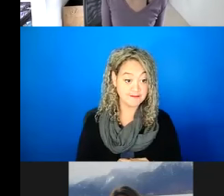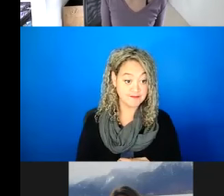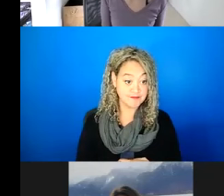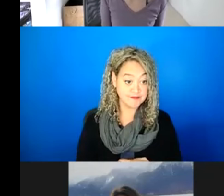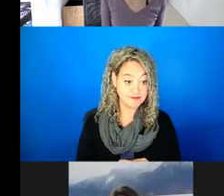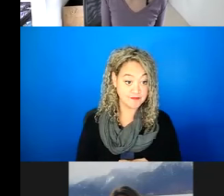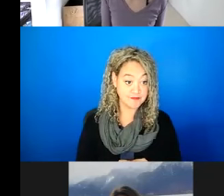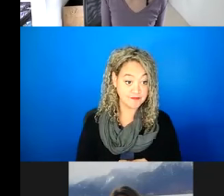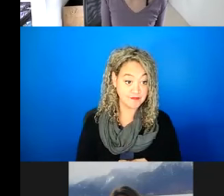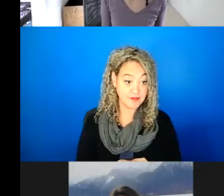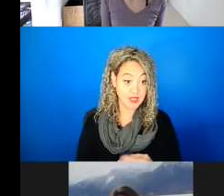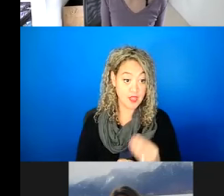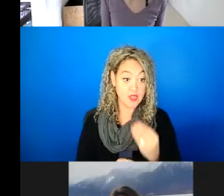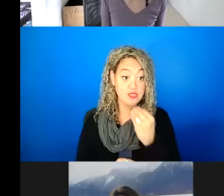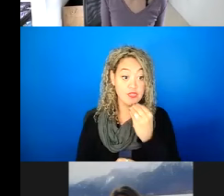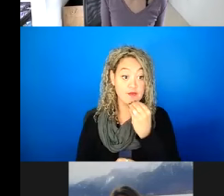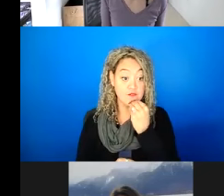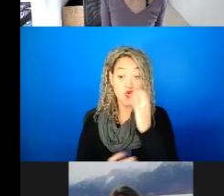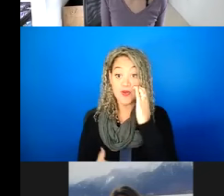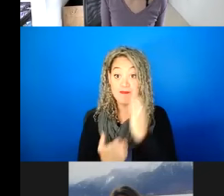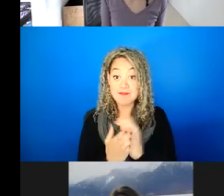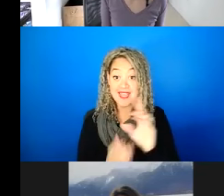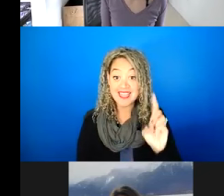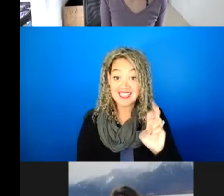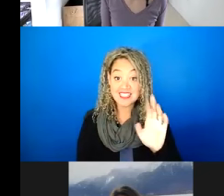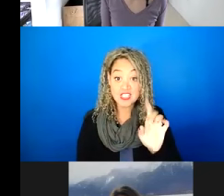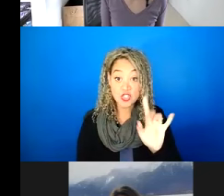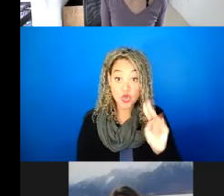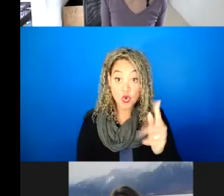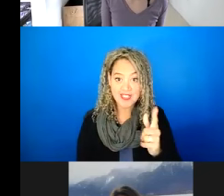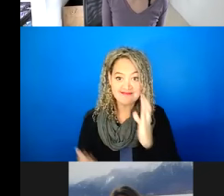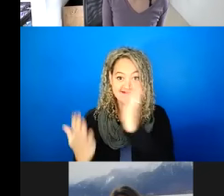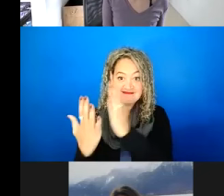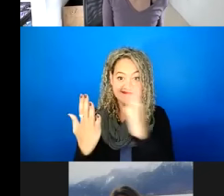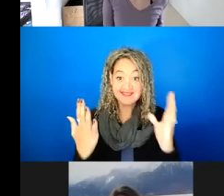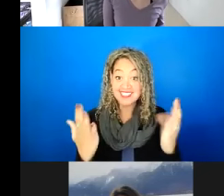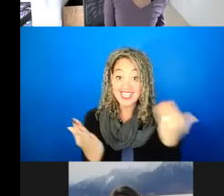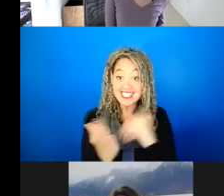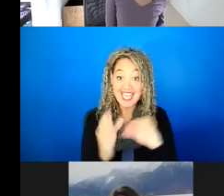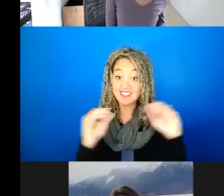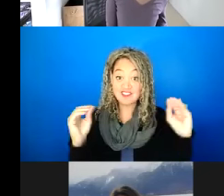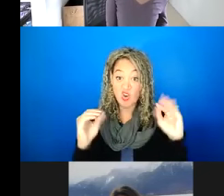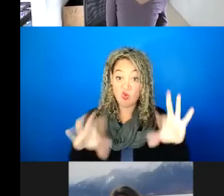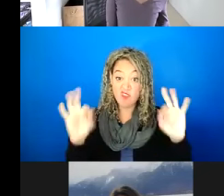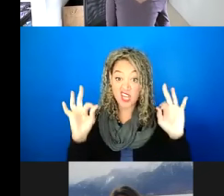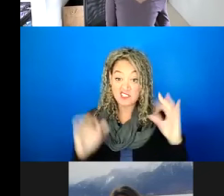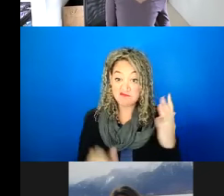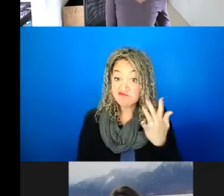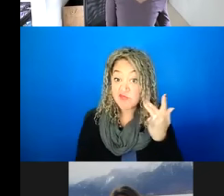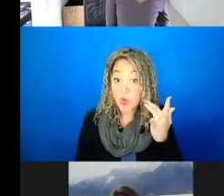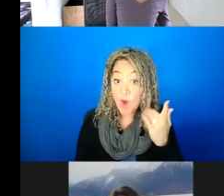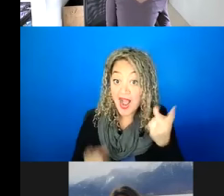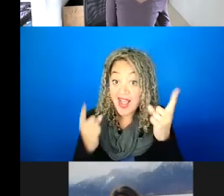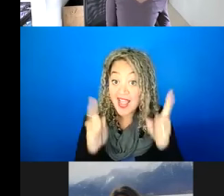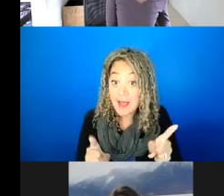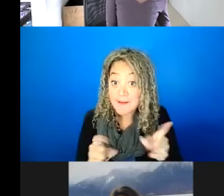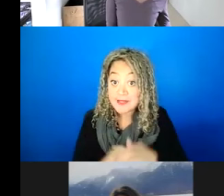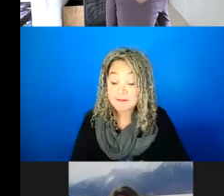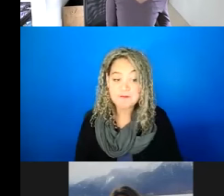there. And again, no finding. So why did this happen?